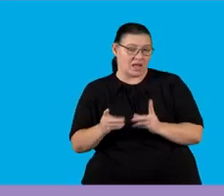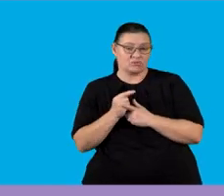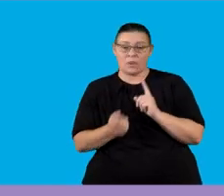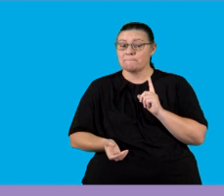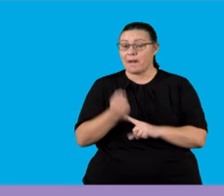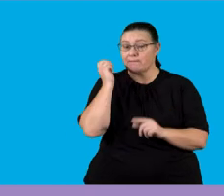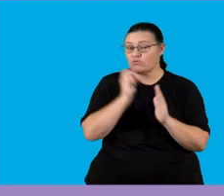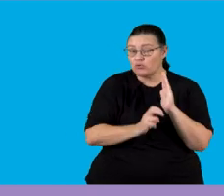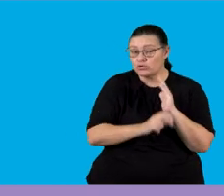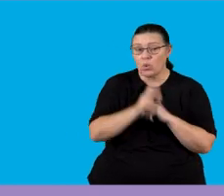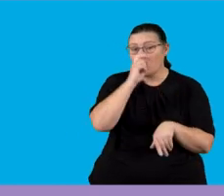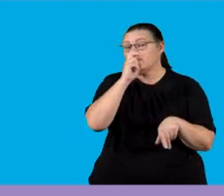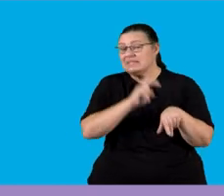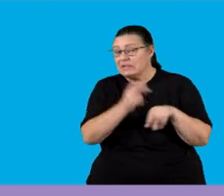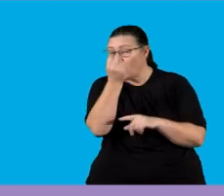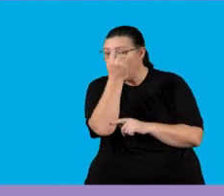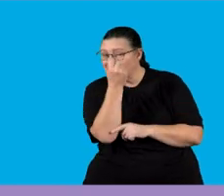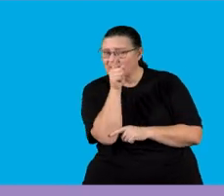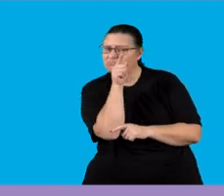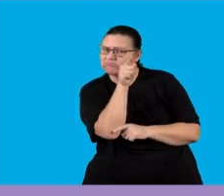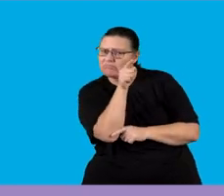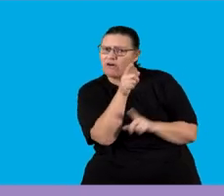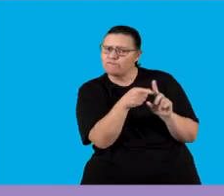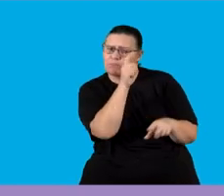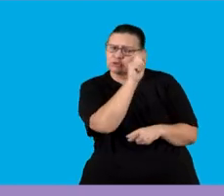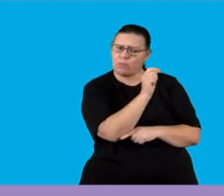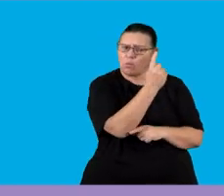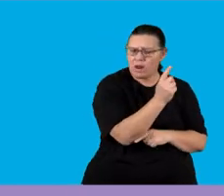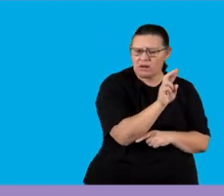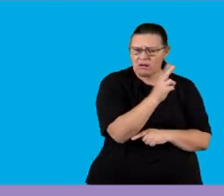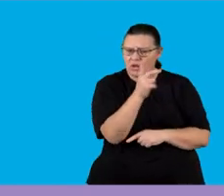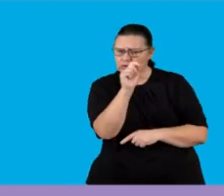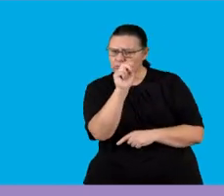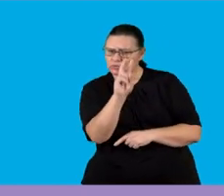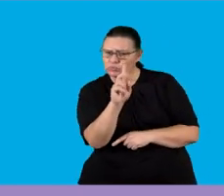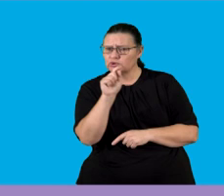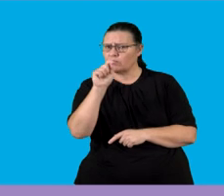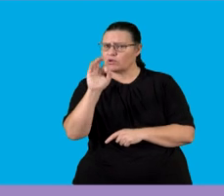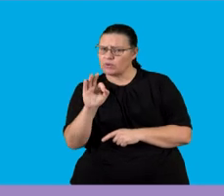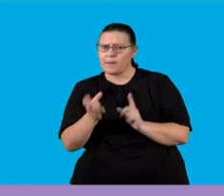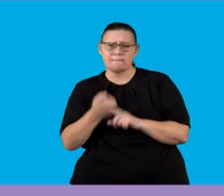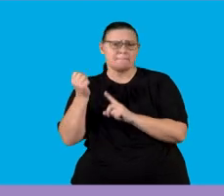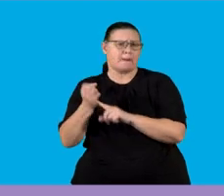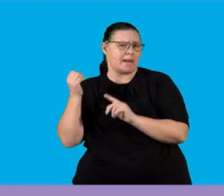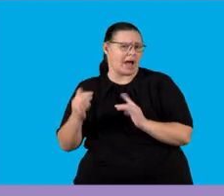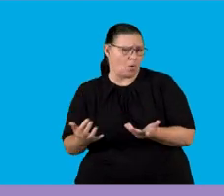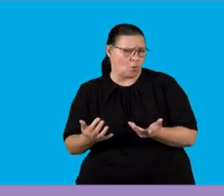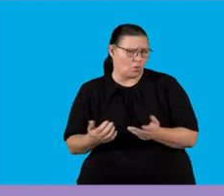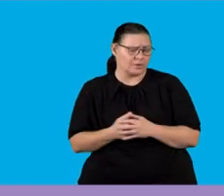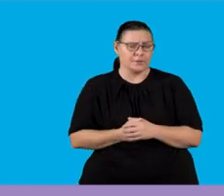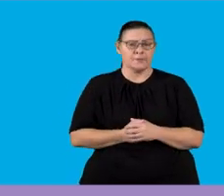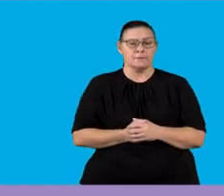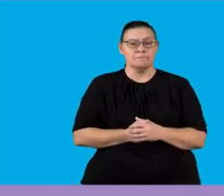term to the third term. So let's see, how do we get to the 7 from the 5? Yes,